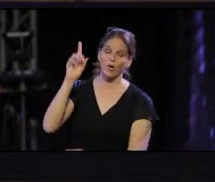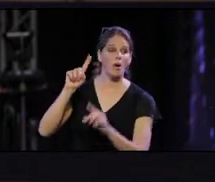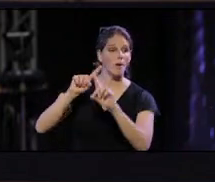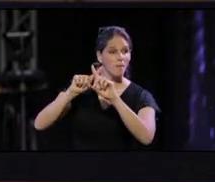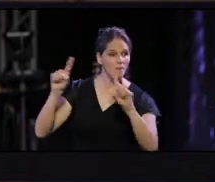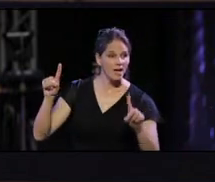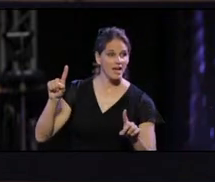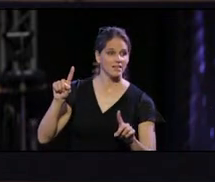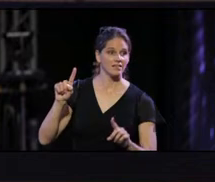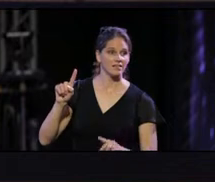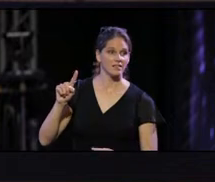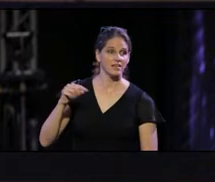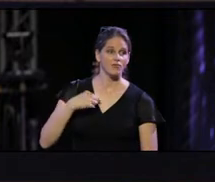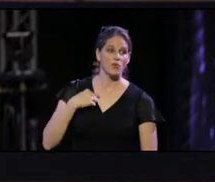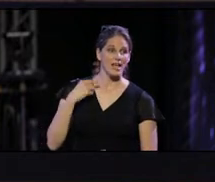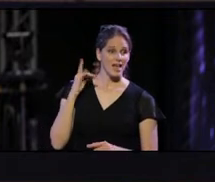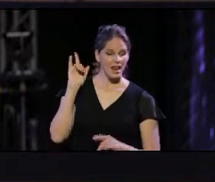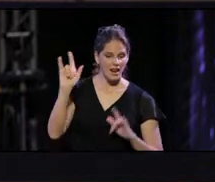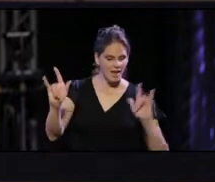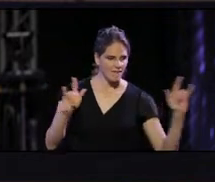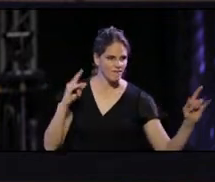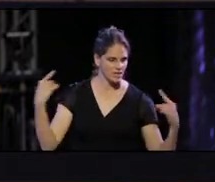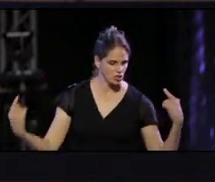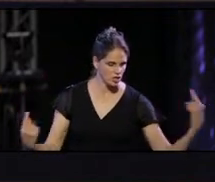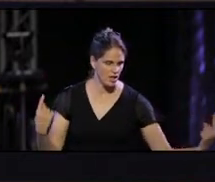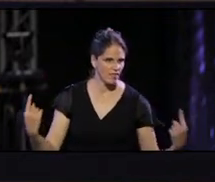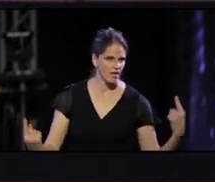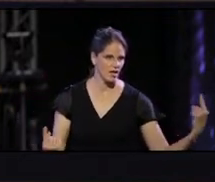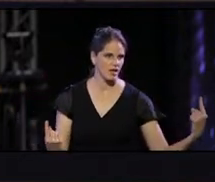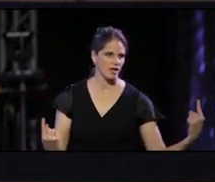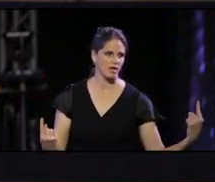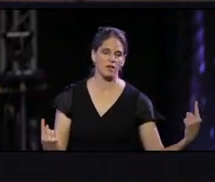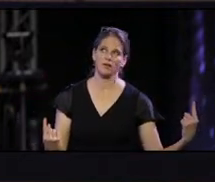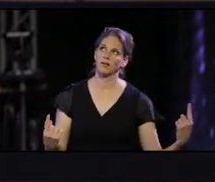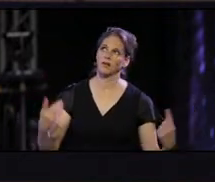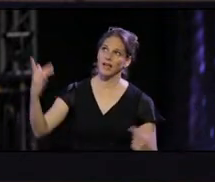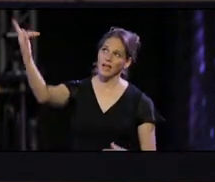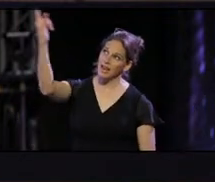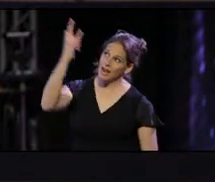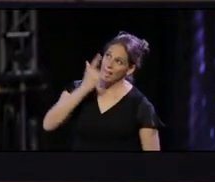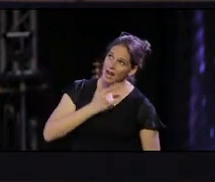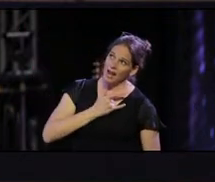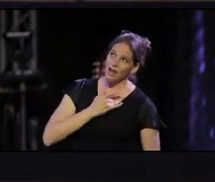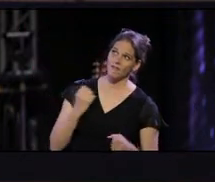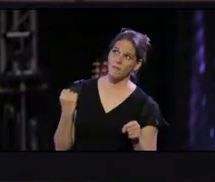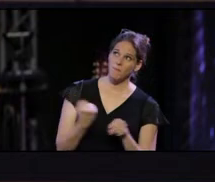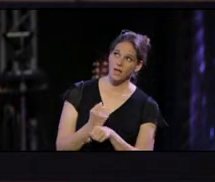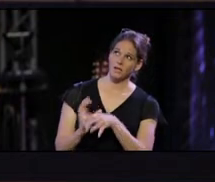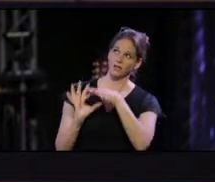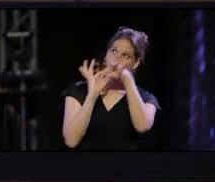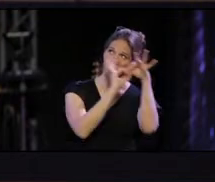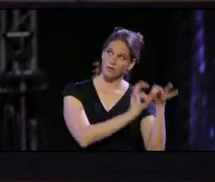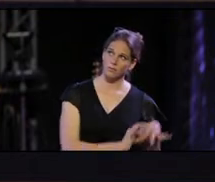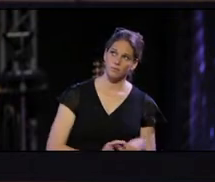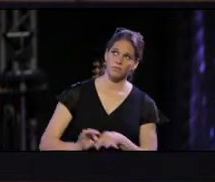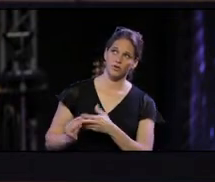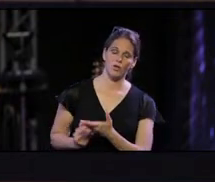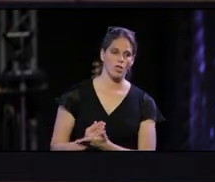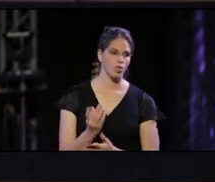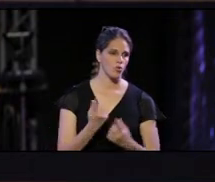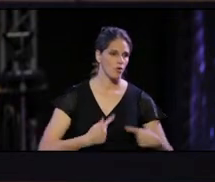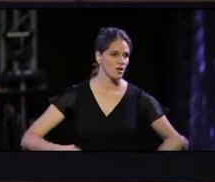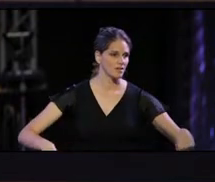in us, and his love is made complete in us. This is how we know that we live in